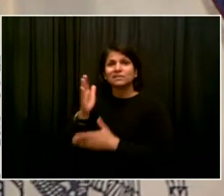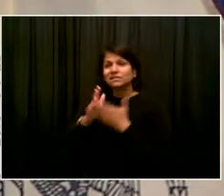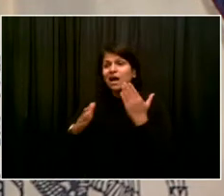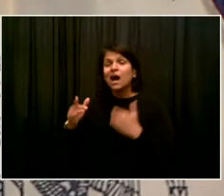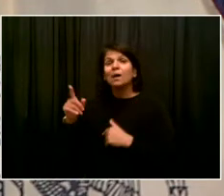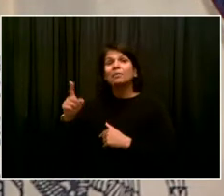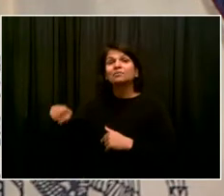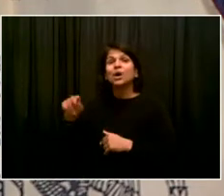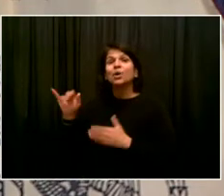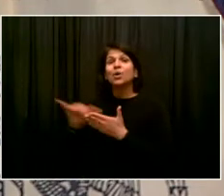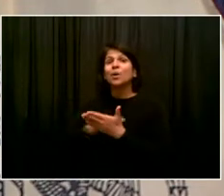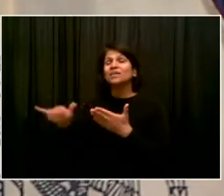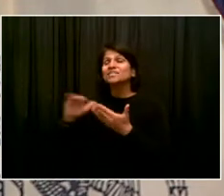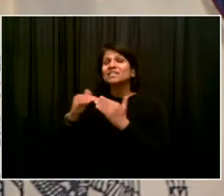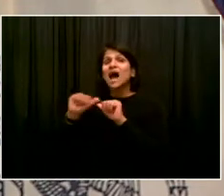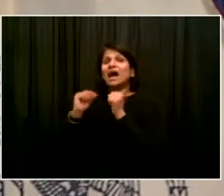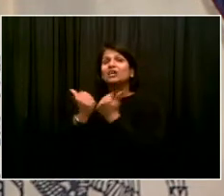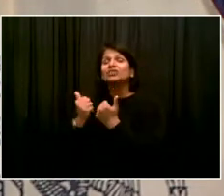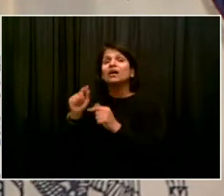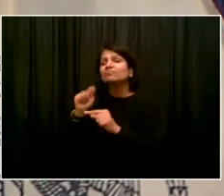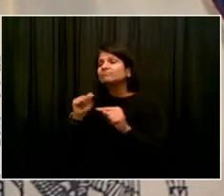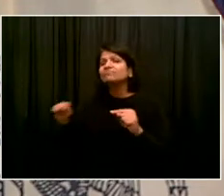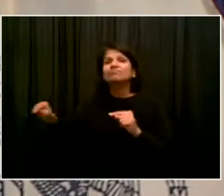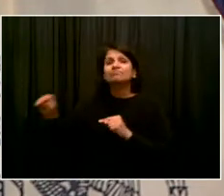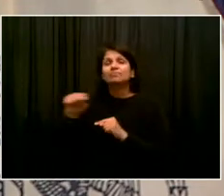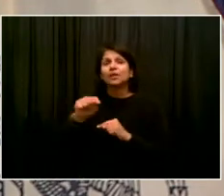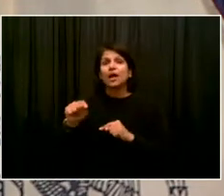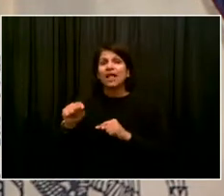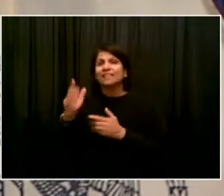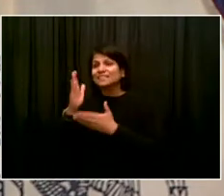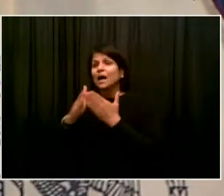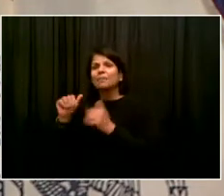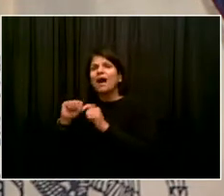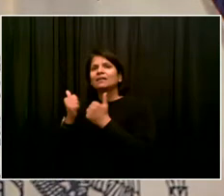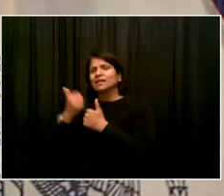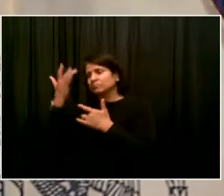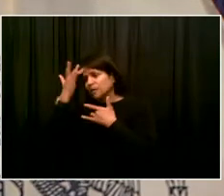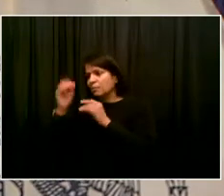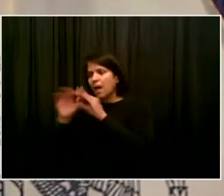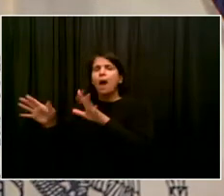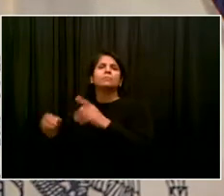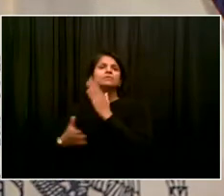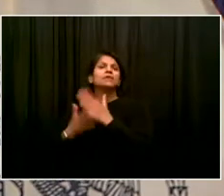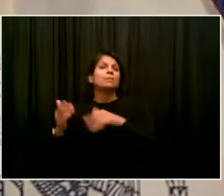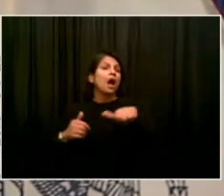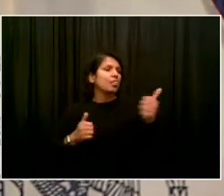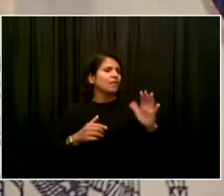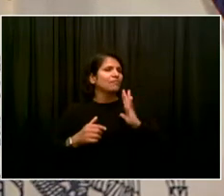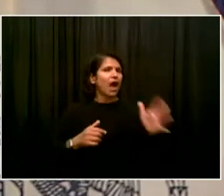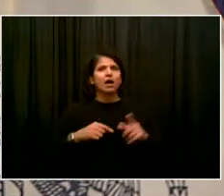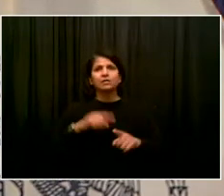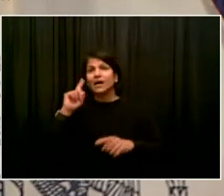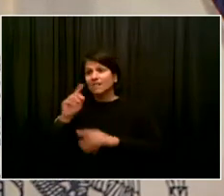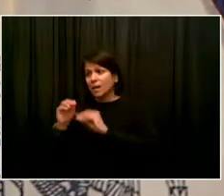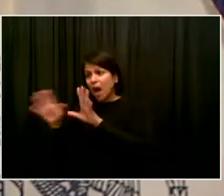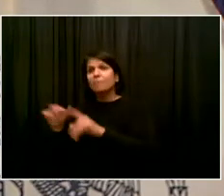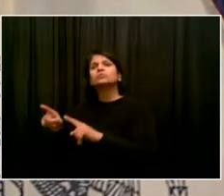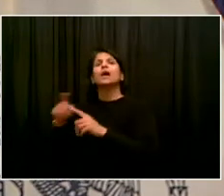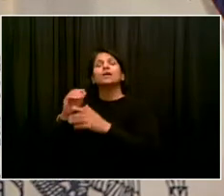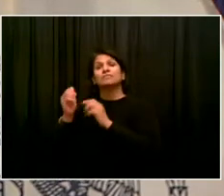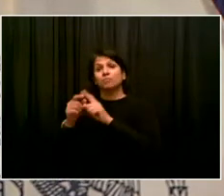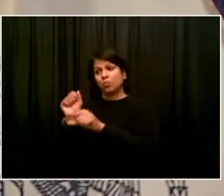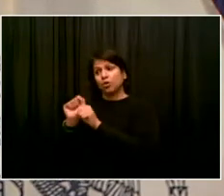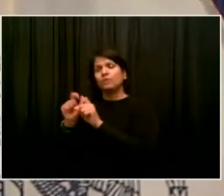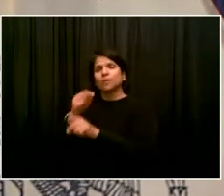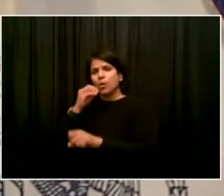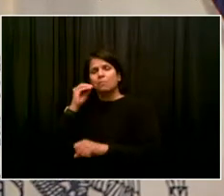offices. Well, again, I'll turn to Dr. Choksi, but I want to just frame this again. When we say reported cluster cases, I'd just be a